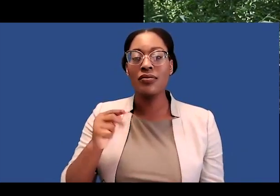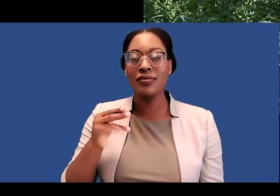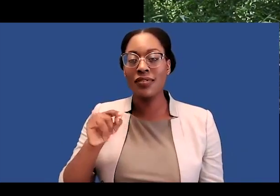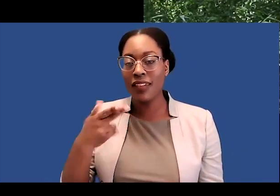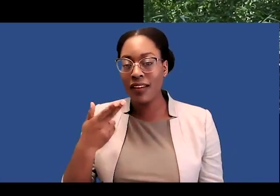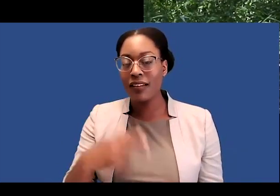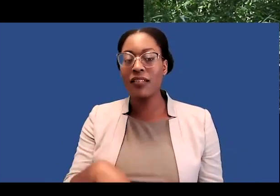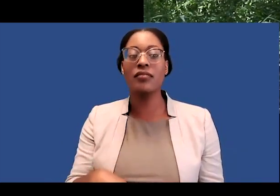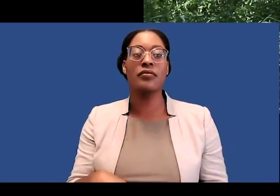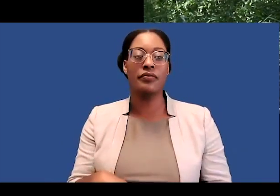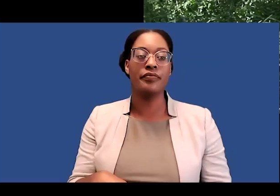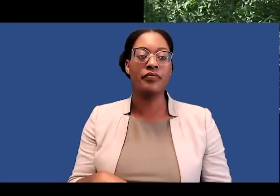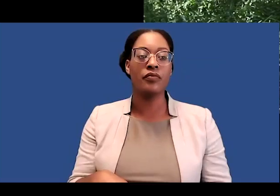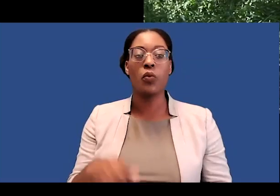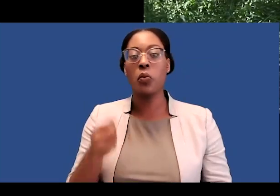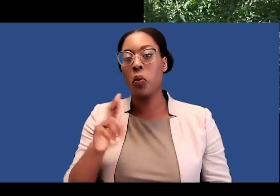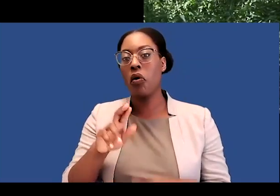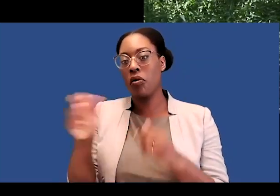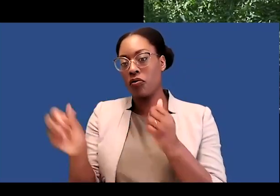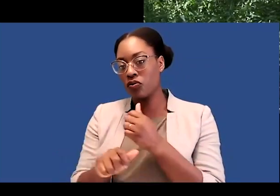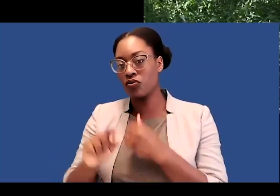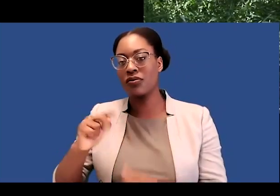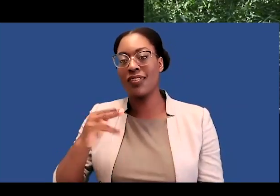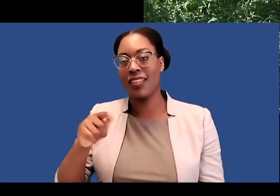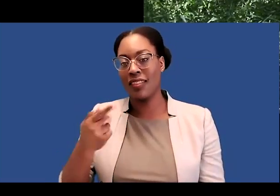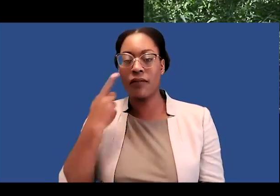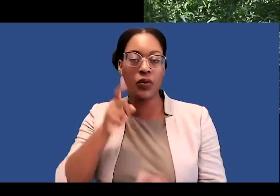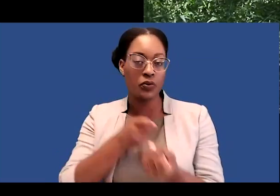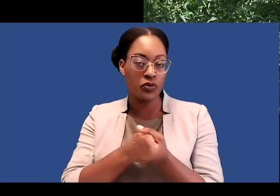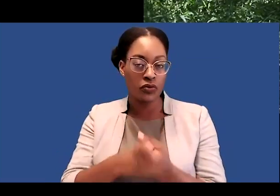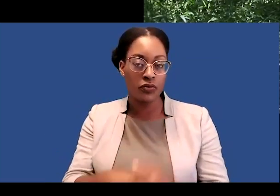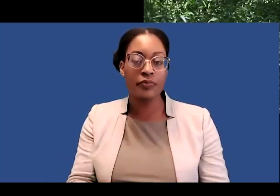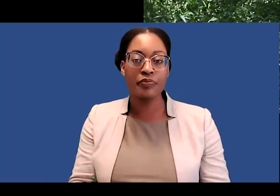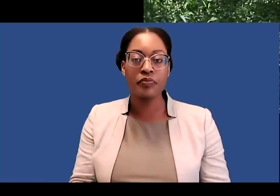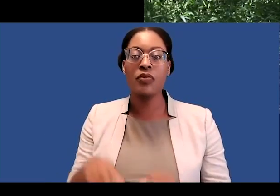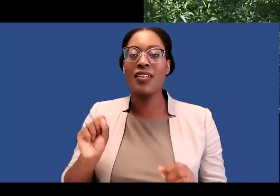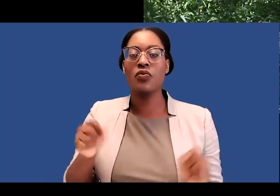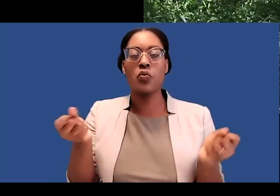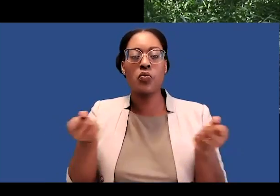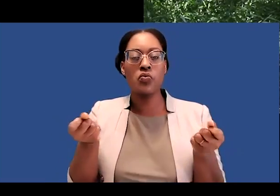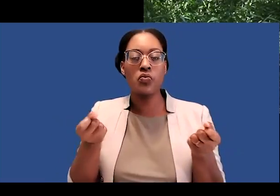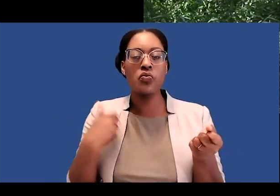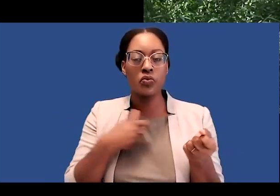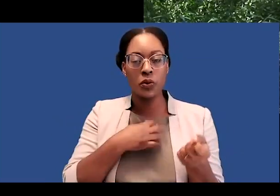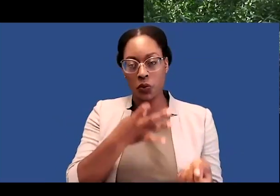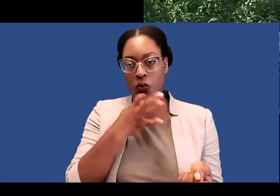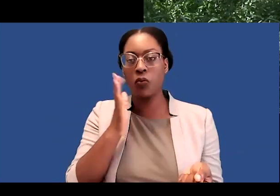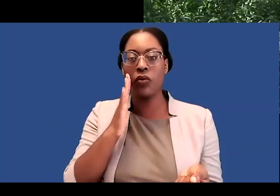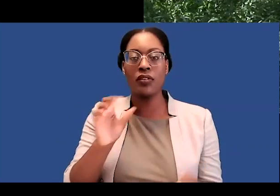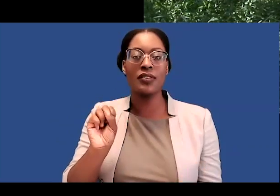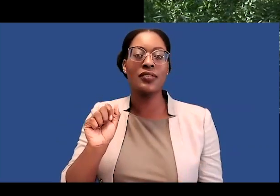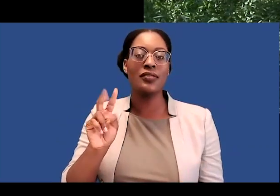for support. You can just hold here as we move through Shavasana and release the legs whenever you're